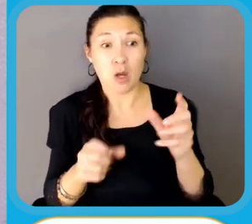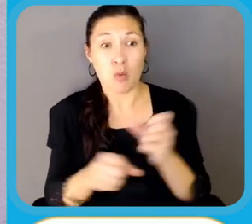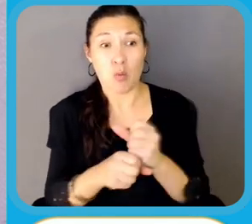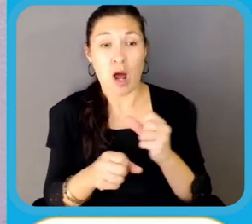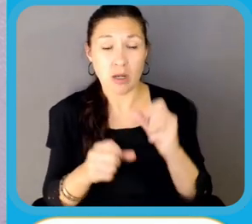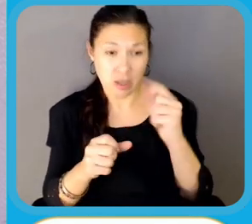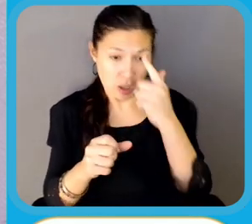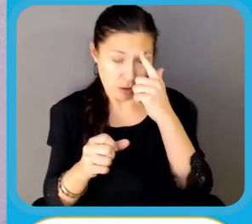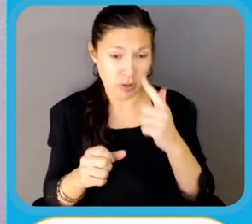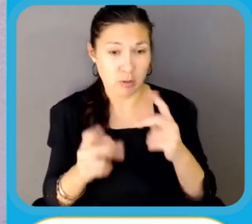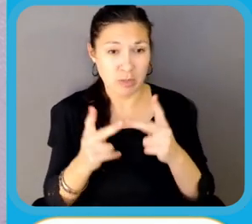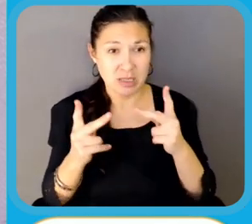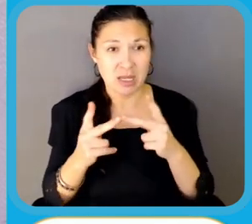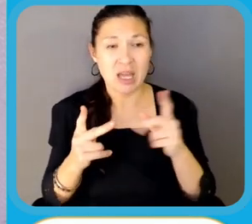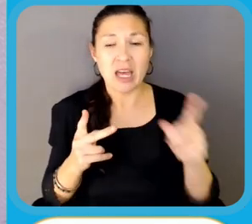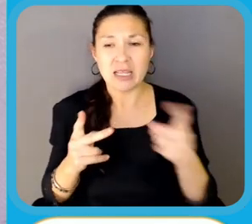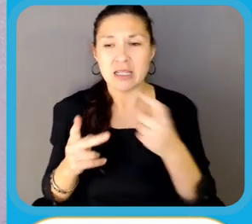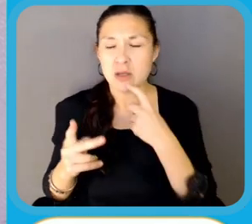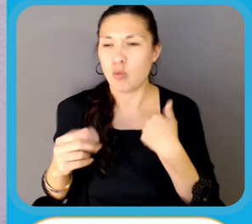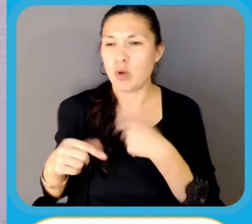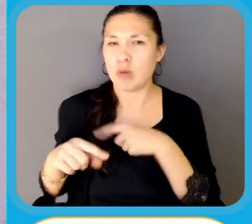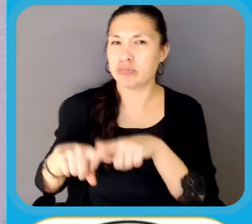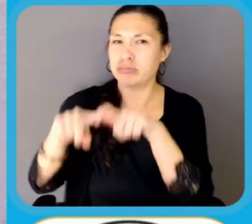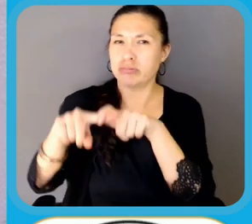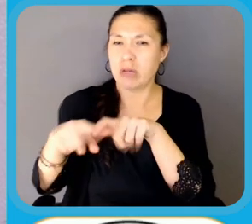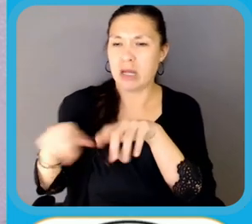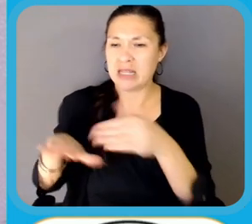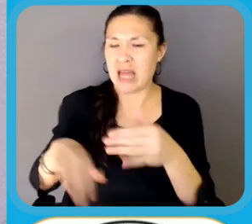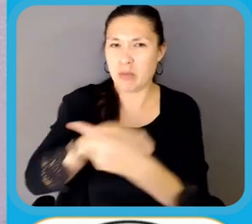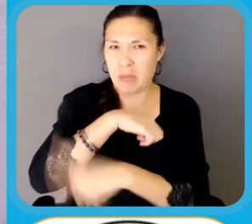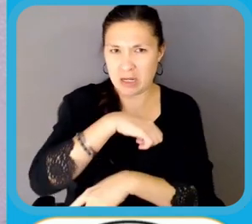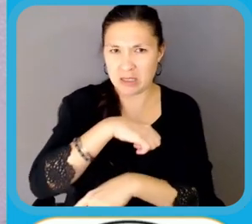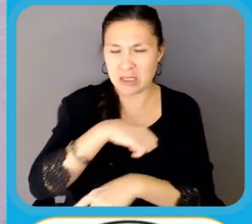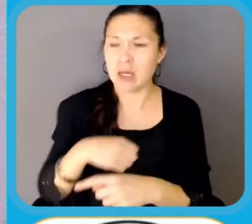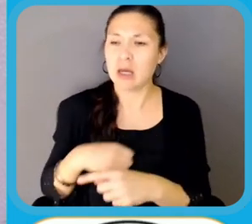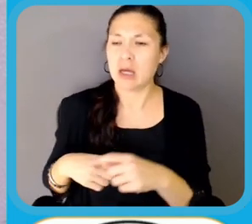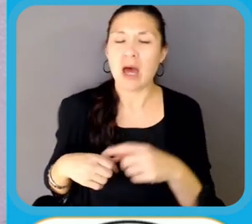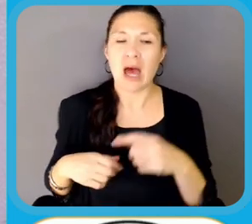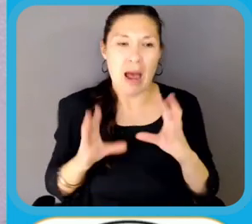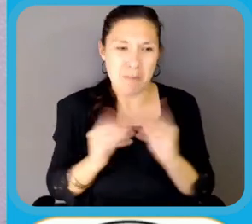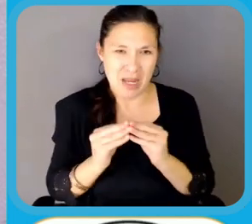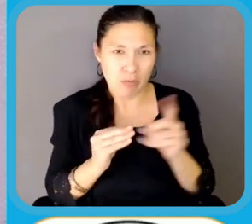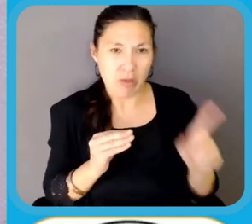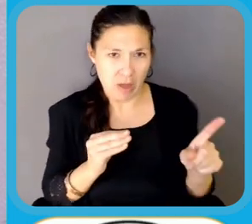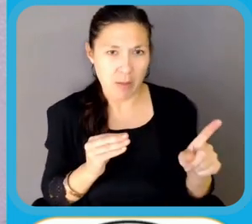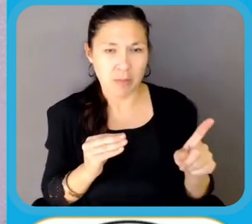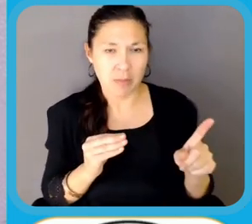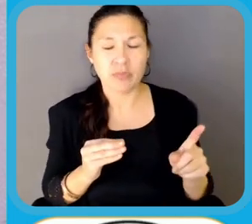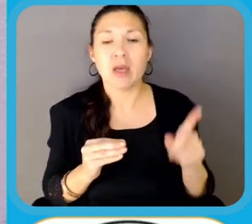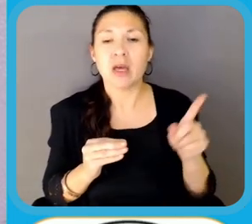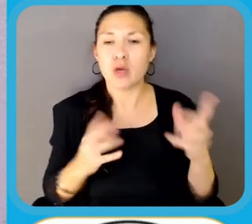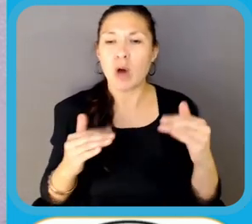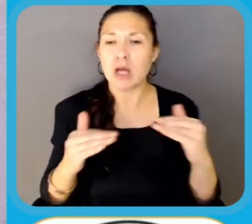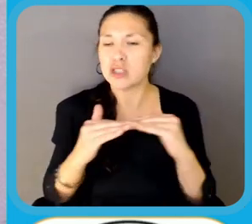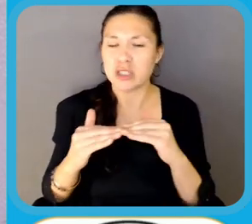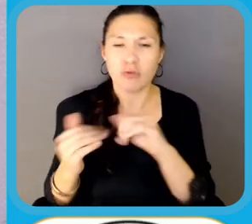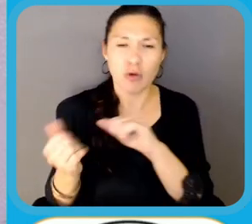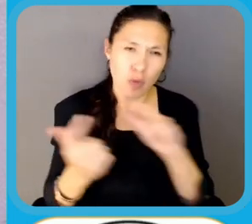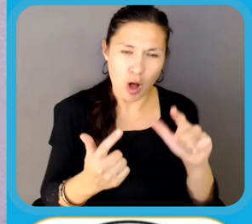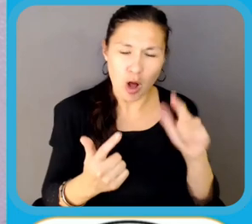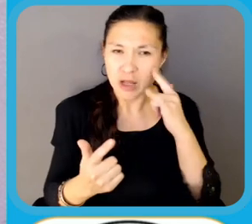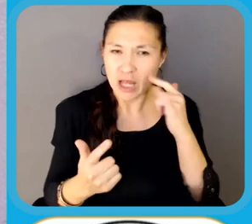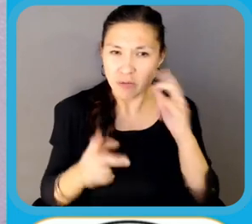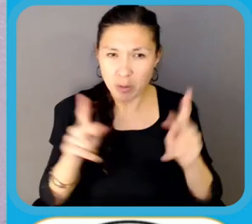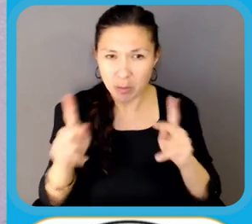announced a moratorium on the death penalty. He is a champion for justice for all Californians. The Republicans are attacking